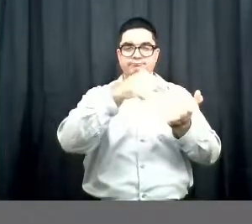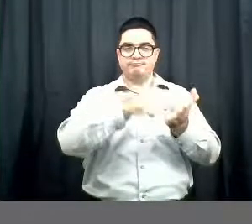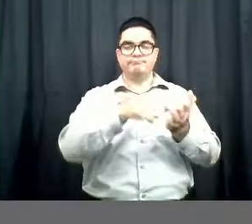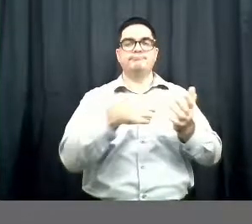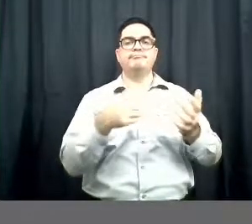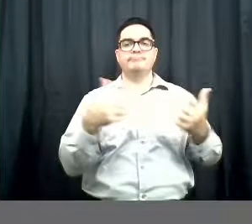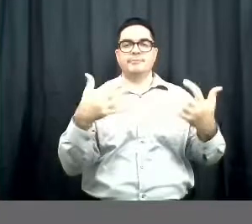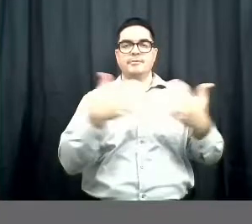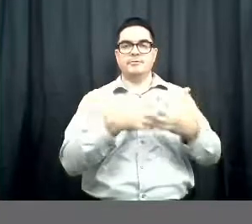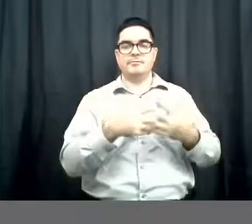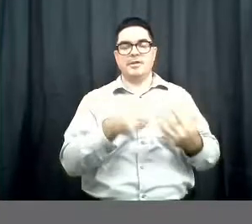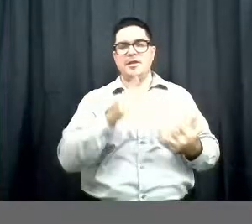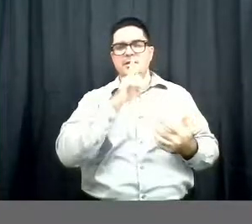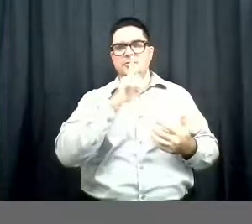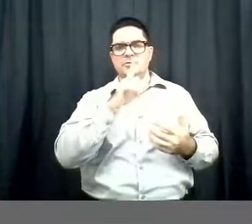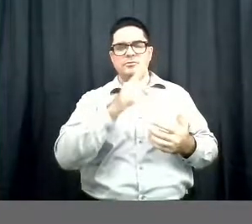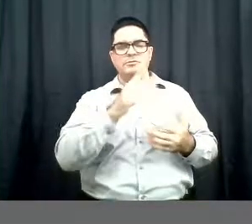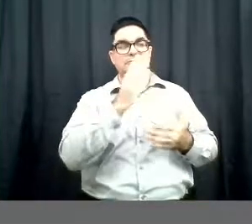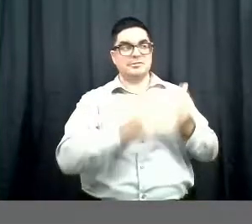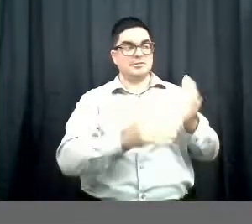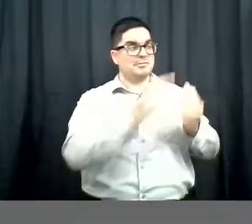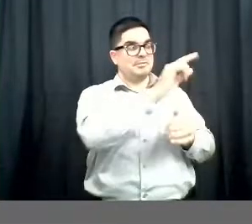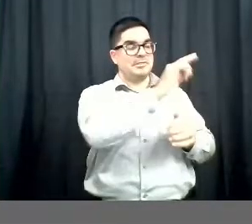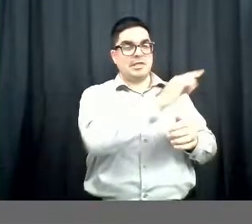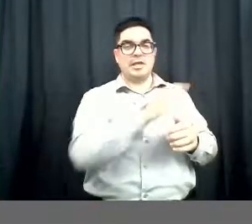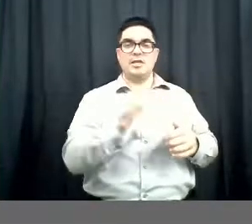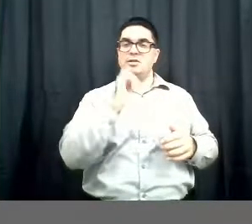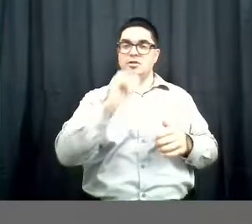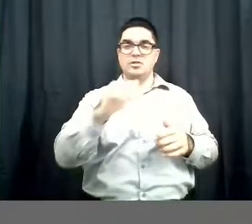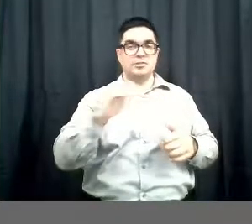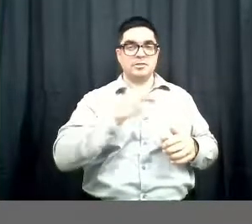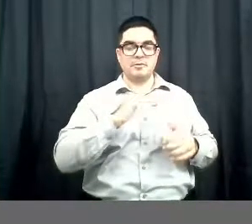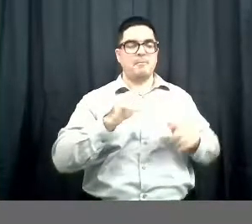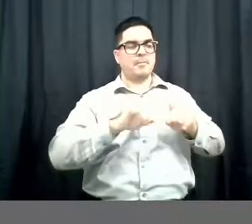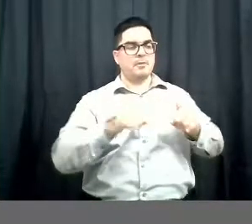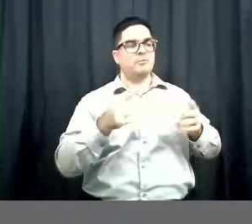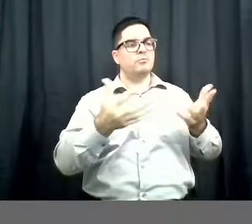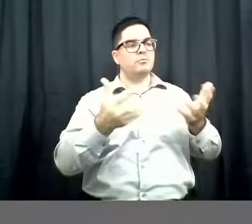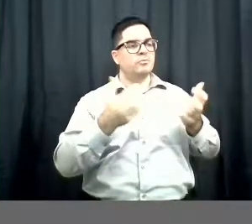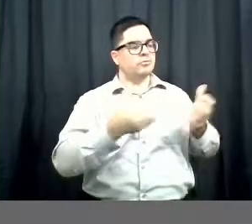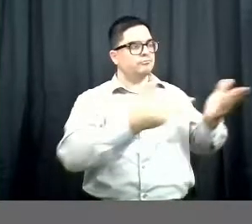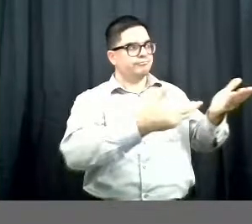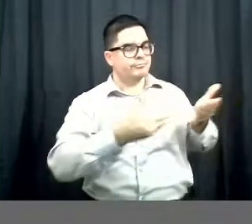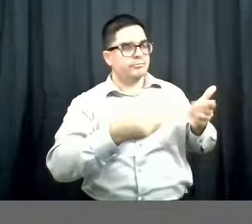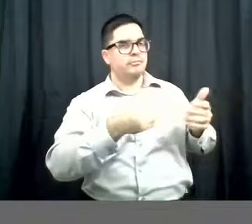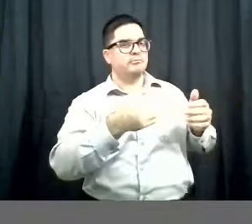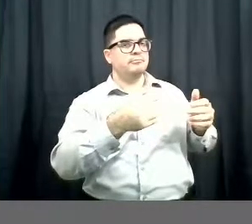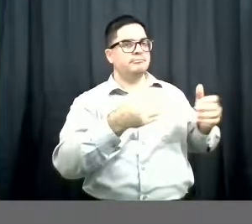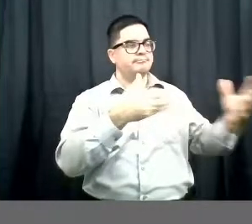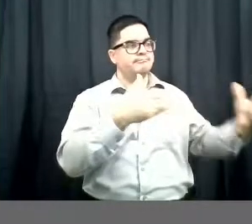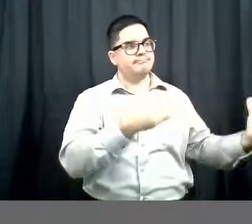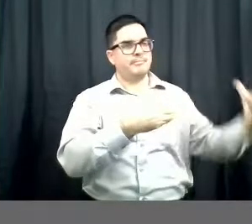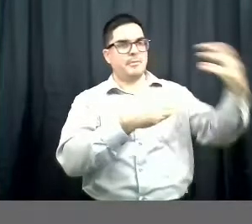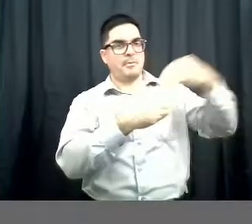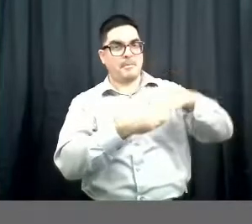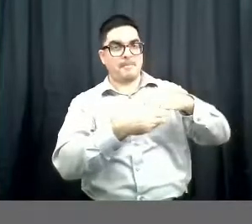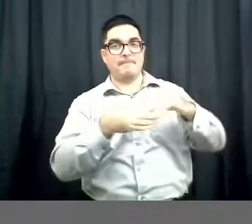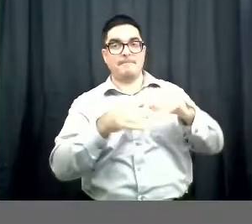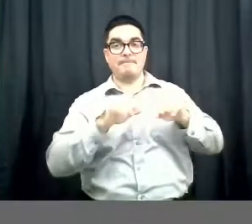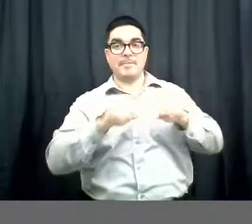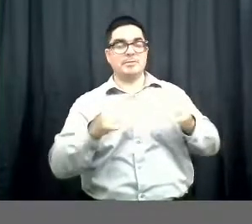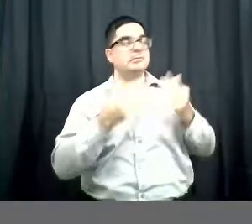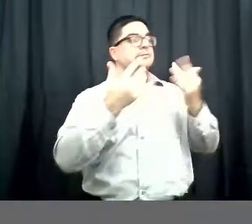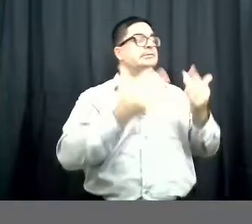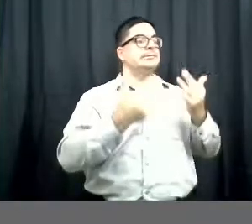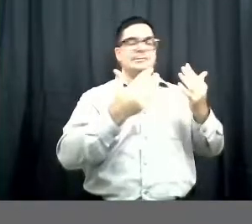intention. We'd love to bring as many people into the deal as possible, but that is not always possible. We had the deal back in February, but of